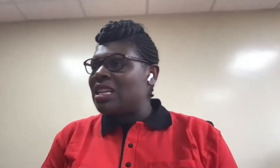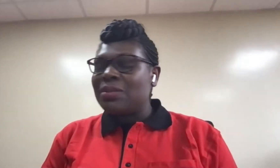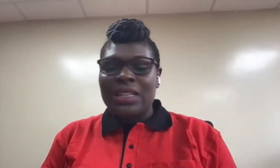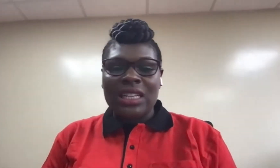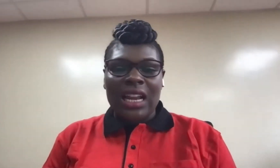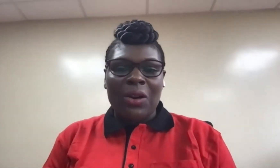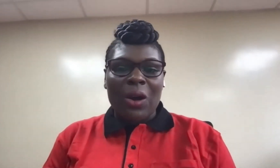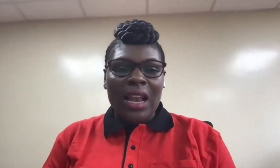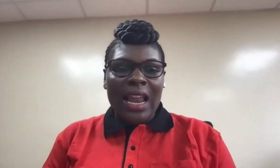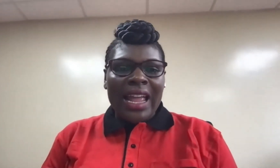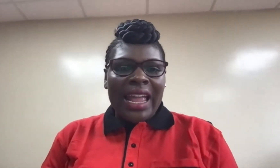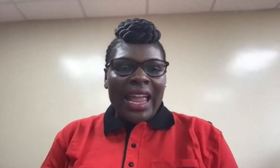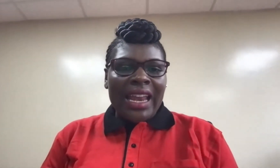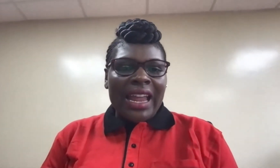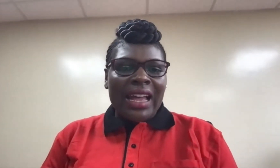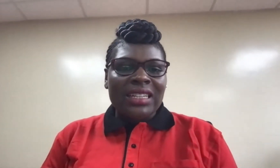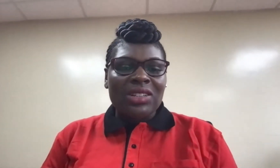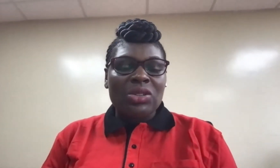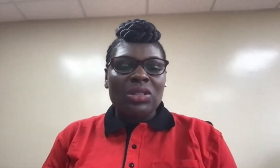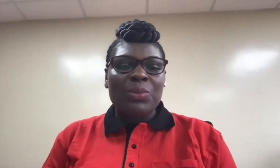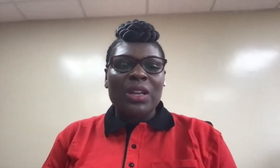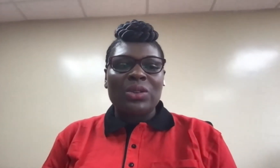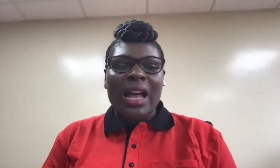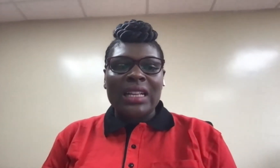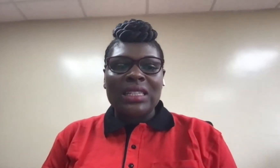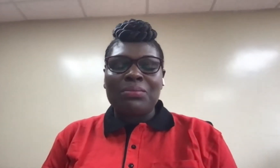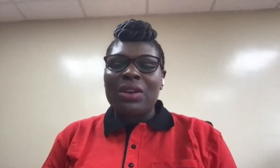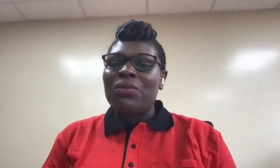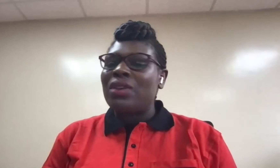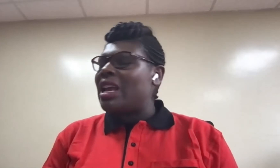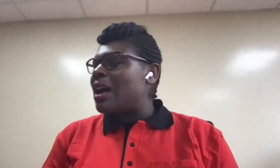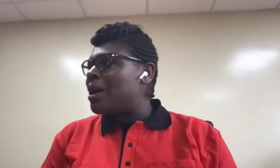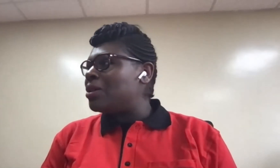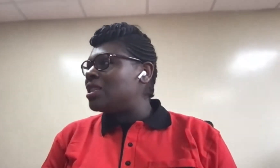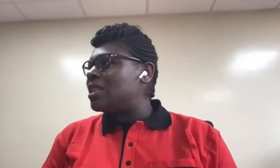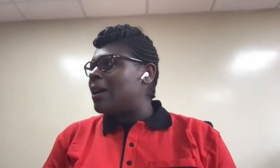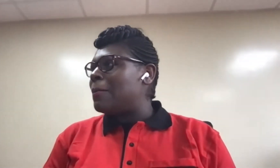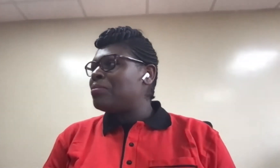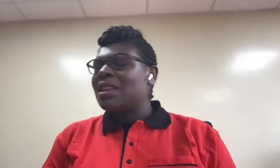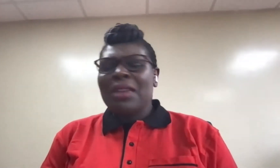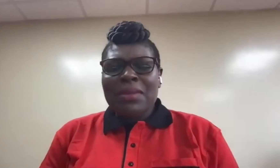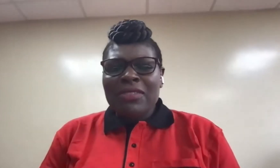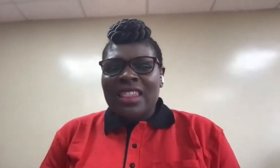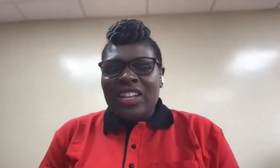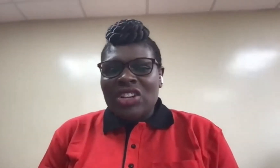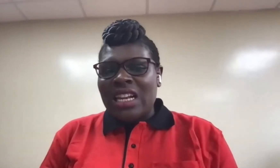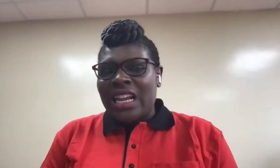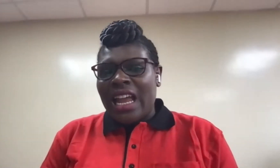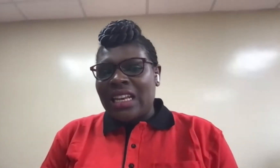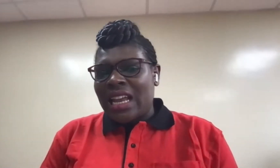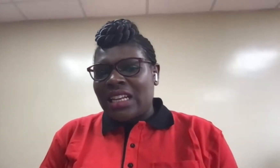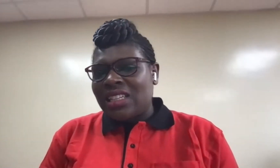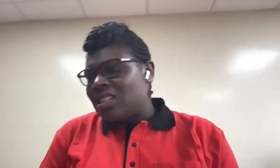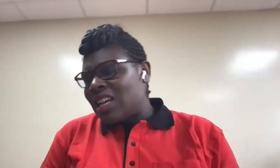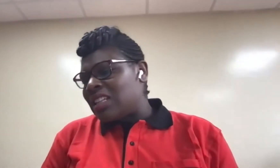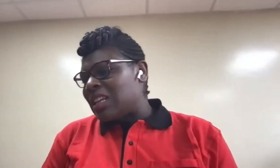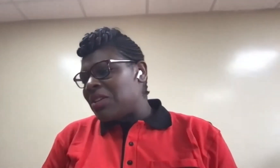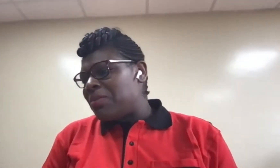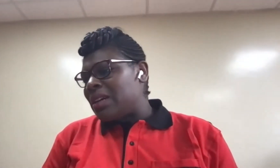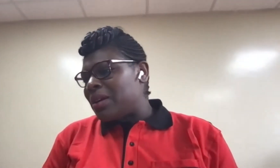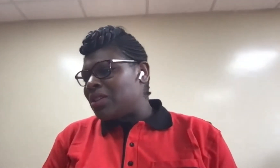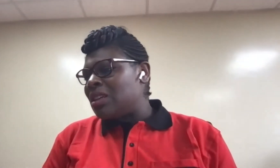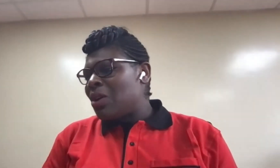in this particular call. And just to speak to us briefly about maybe even their journey, and just tell